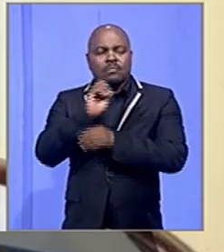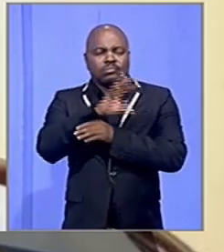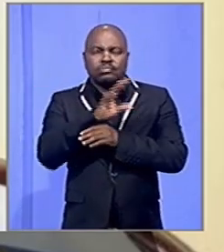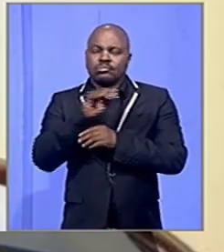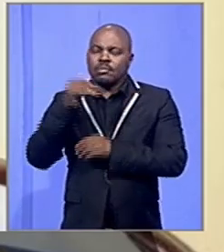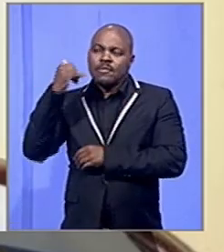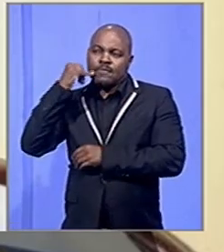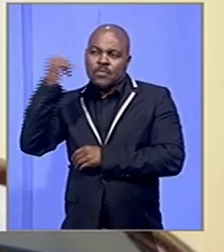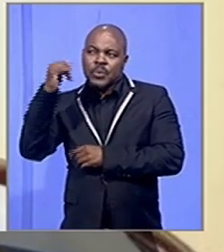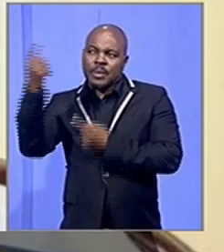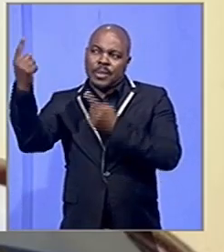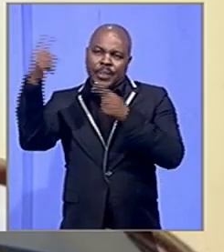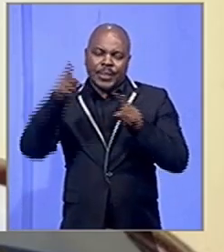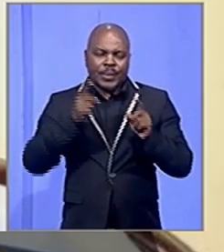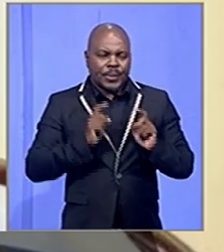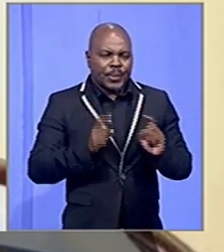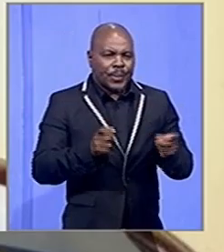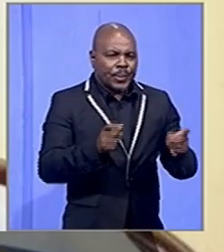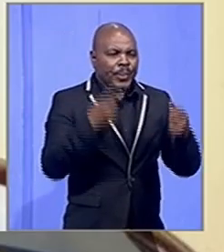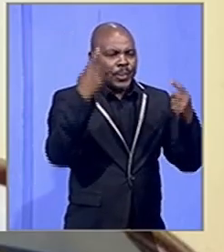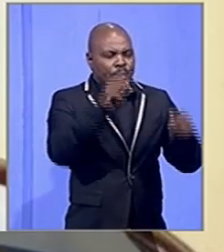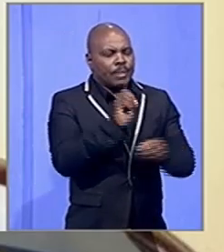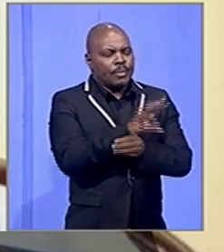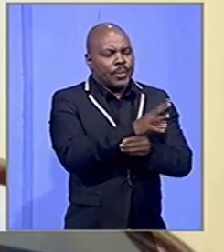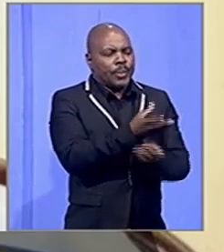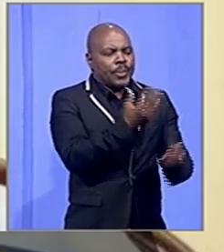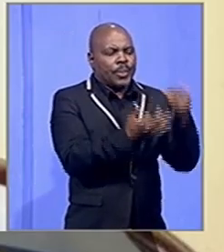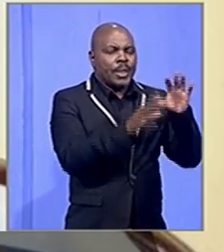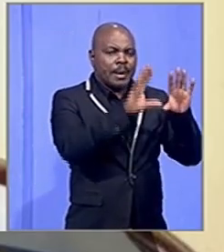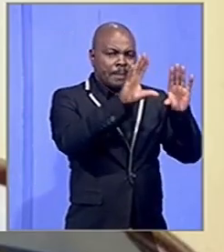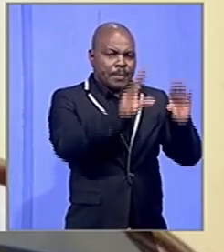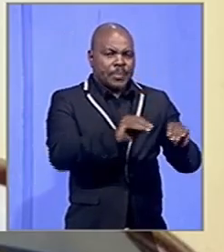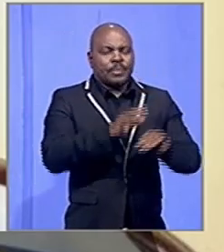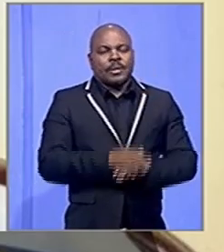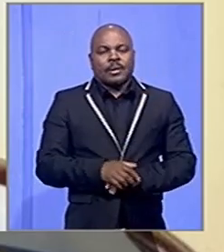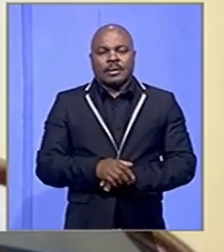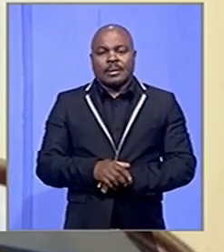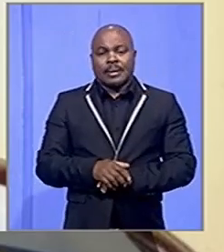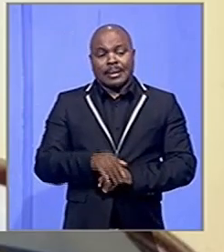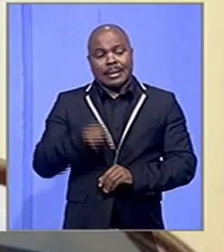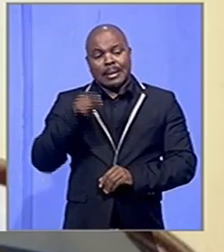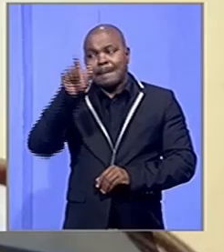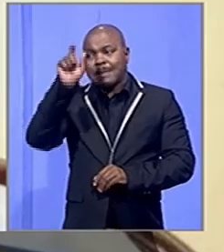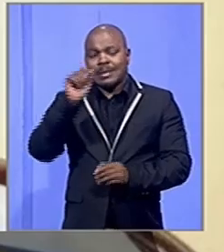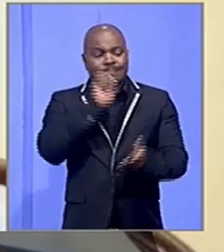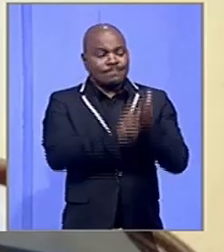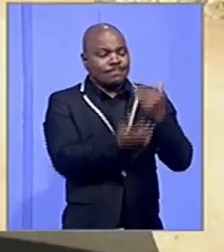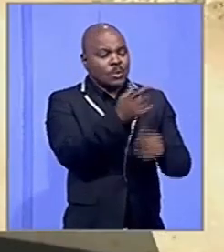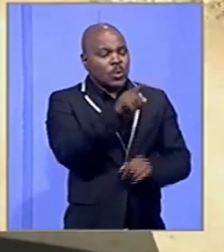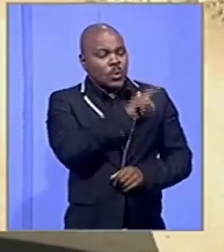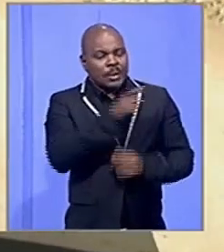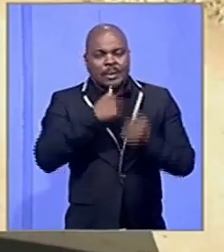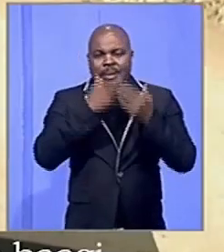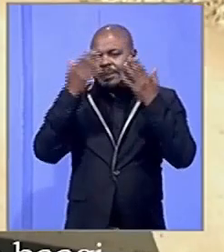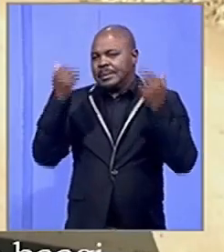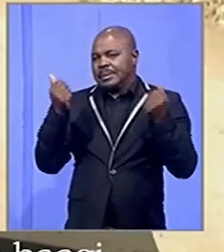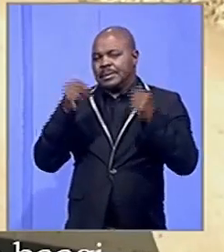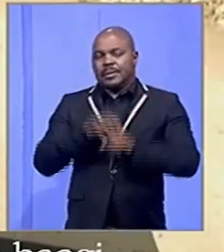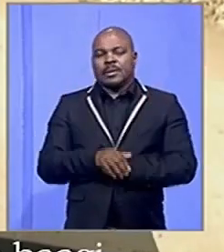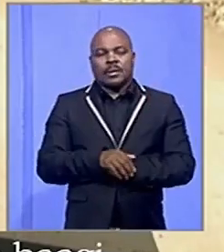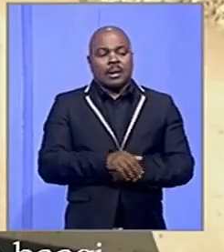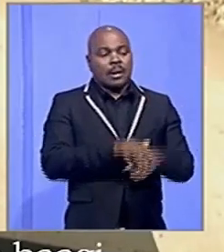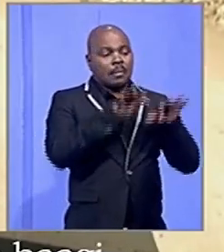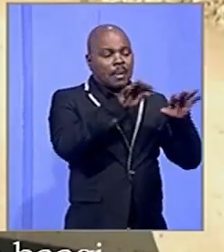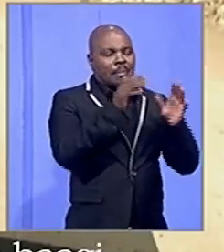ditimamollo bao ba ile go batla ka tšhoganetšo gomme ba kgona go tima mollo. Maikemišetšo a tiragalo ga se tše a tsebe. Badudi ba ipeleditše